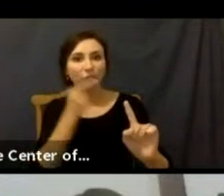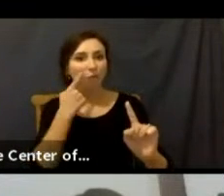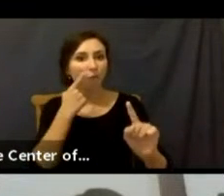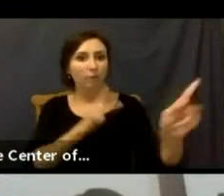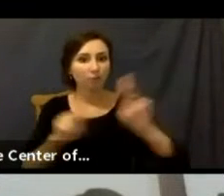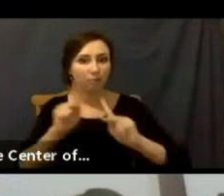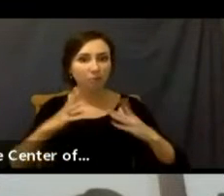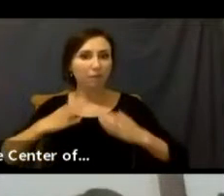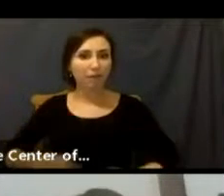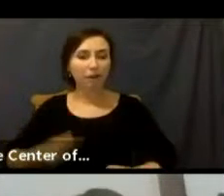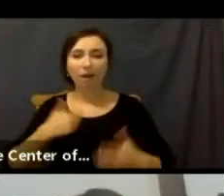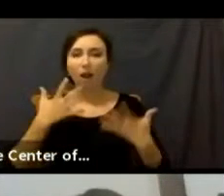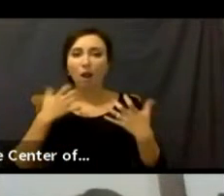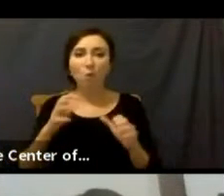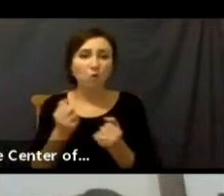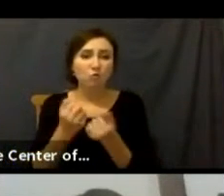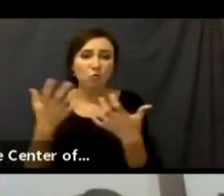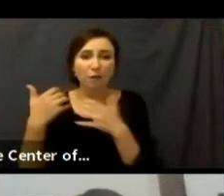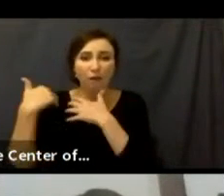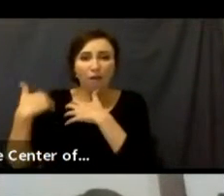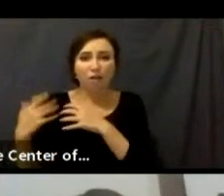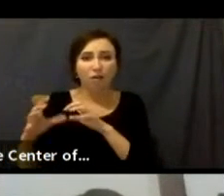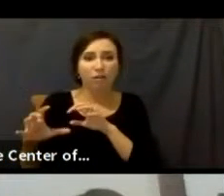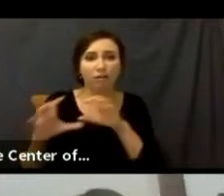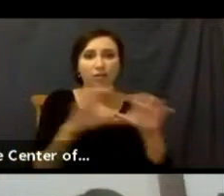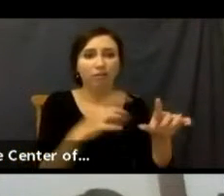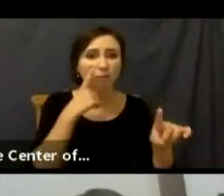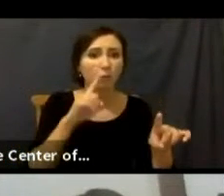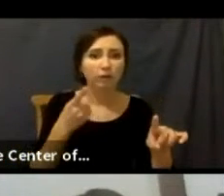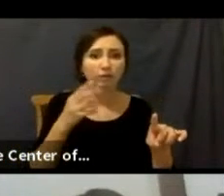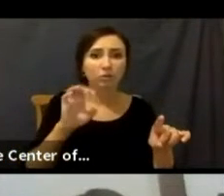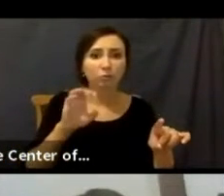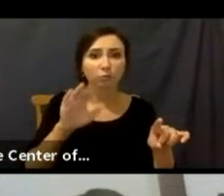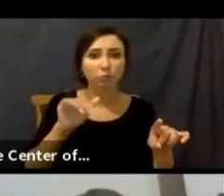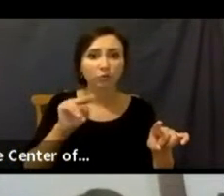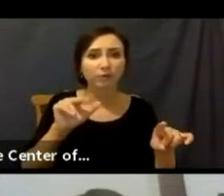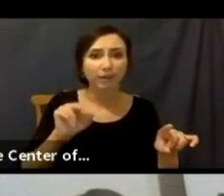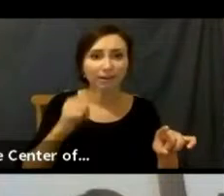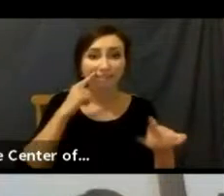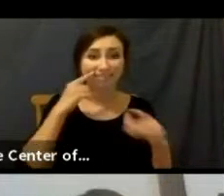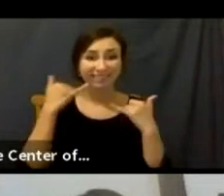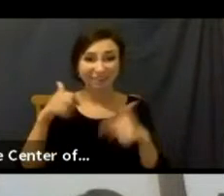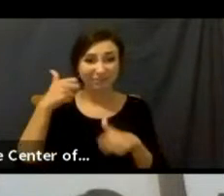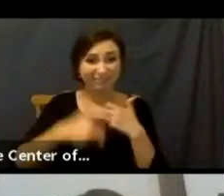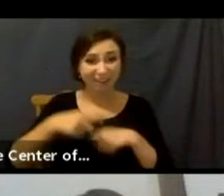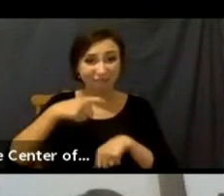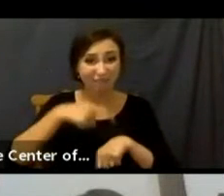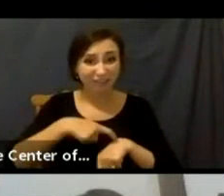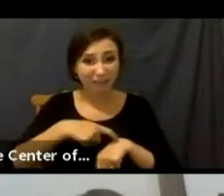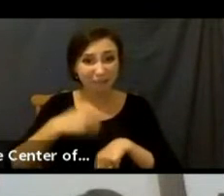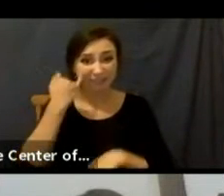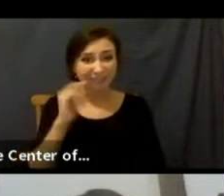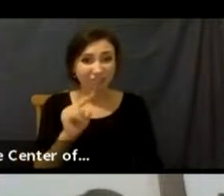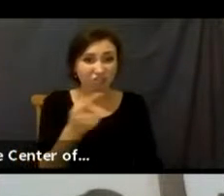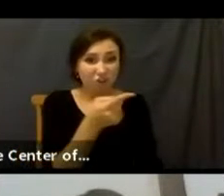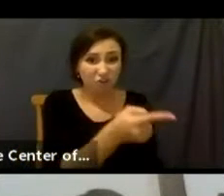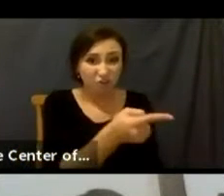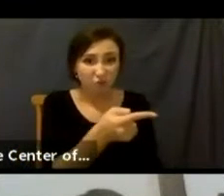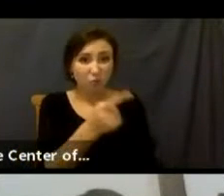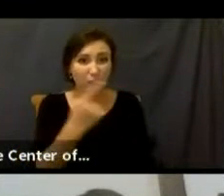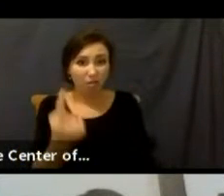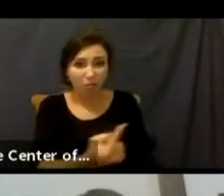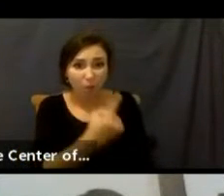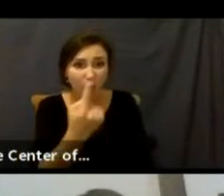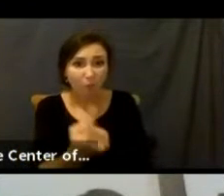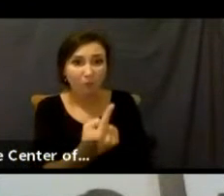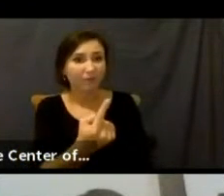too much to be put on the shoulders of Dr. Buchanan. I think right now is a tough time. And if it's just her alone,